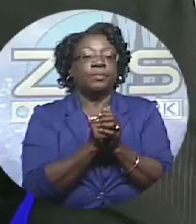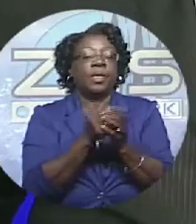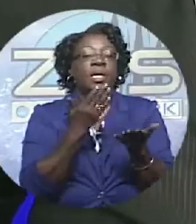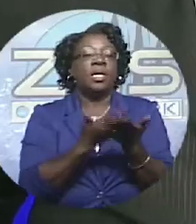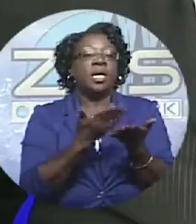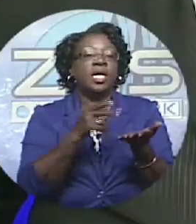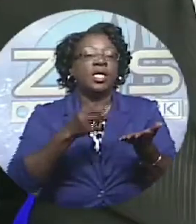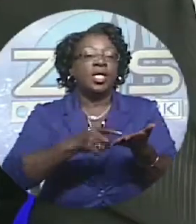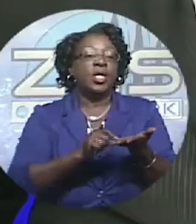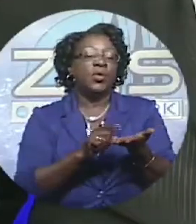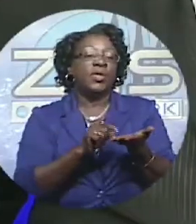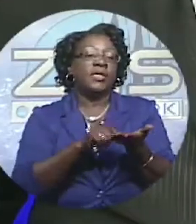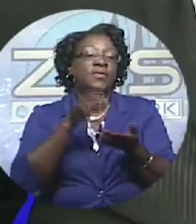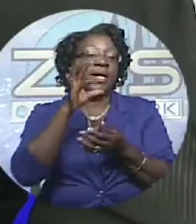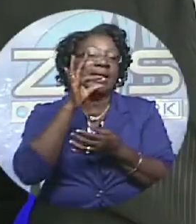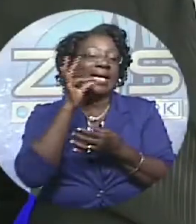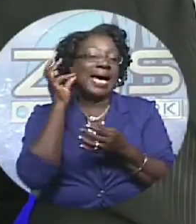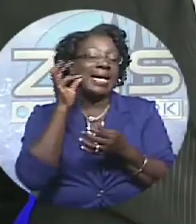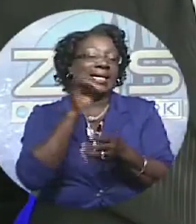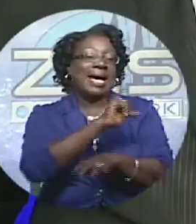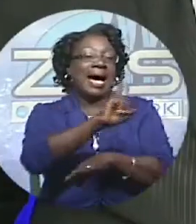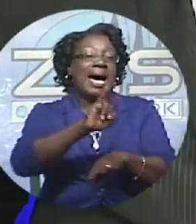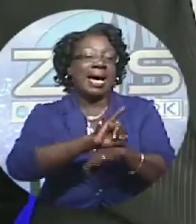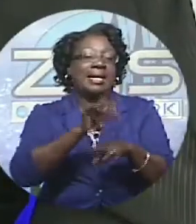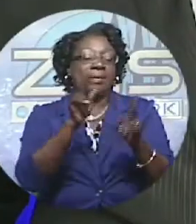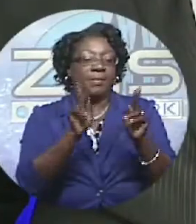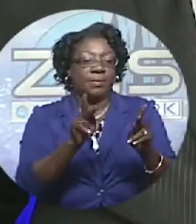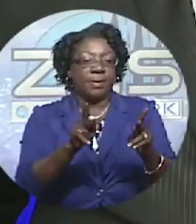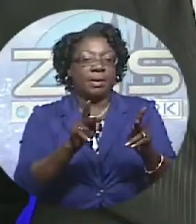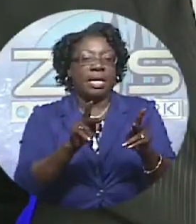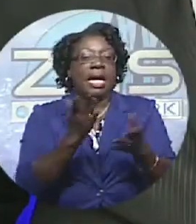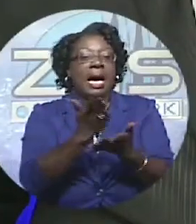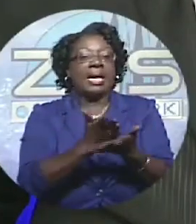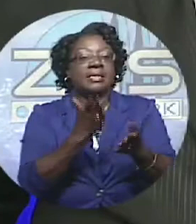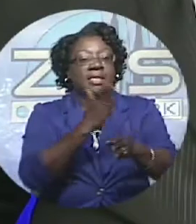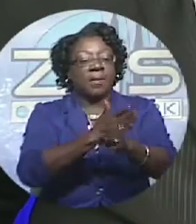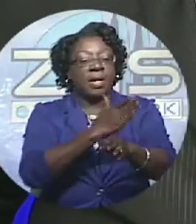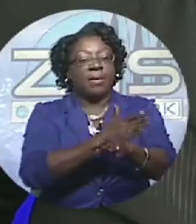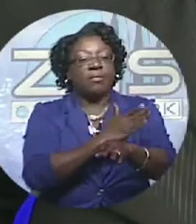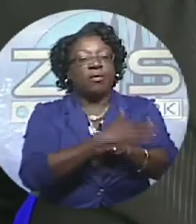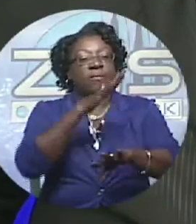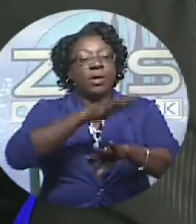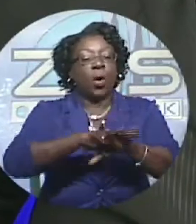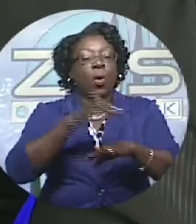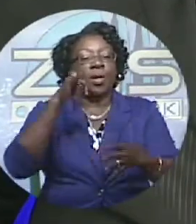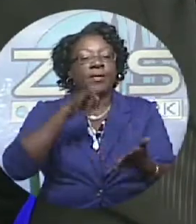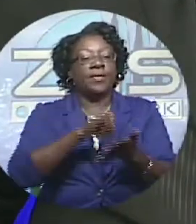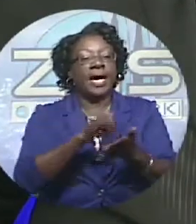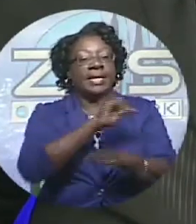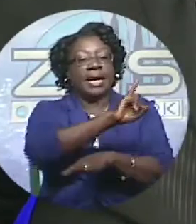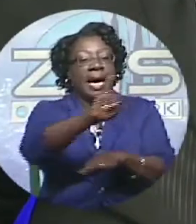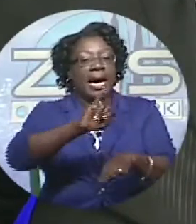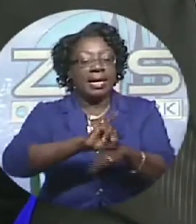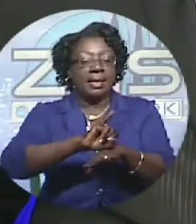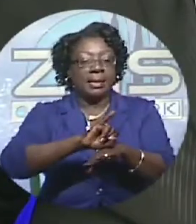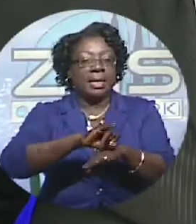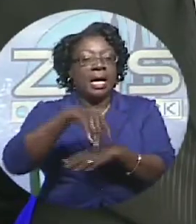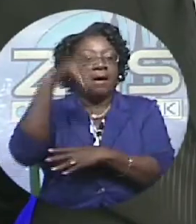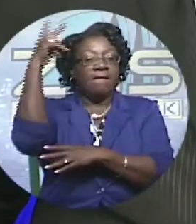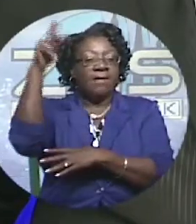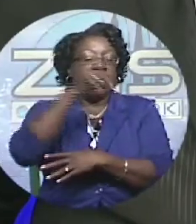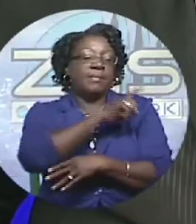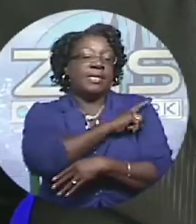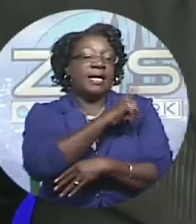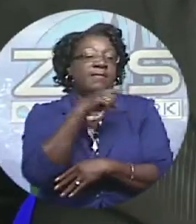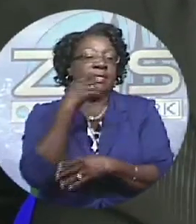Good news tonight for Cat Islanders as government plans to conduct major infrastructural upgrades there. Member of Parliament, Deputy Prime Minister, the Honorable Phillip